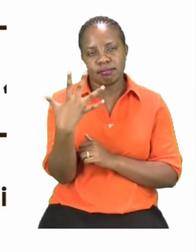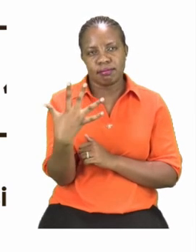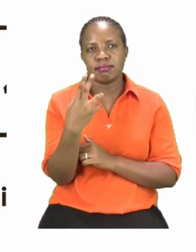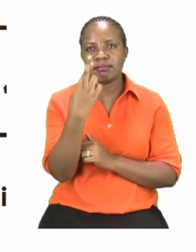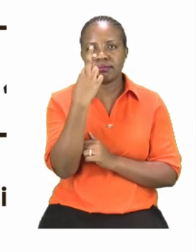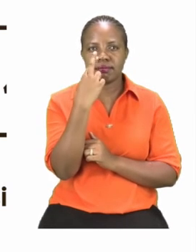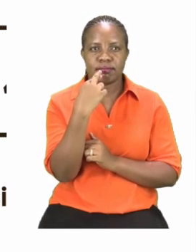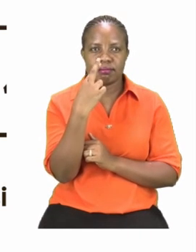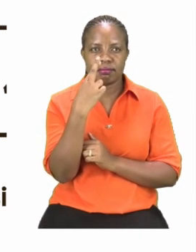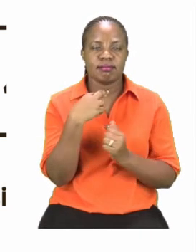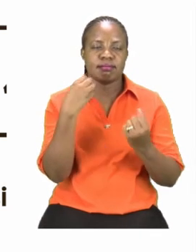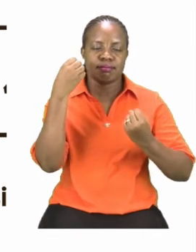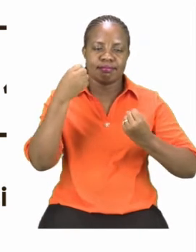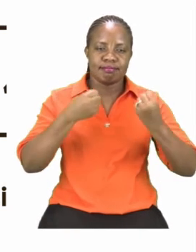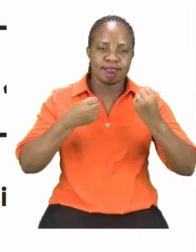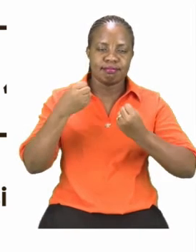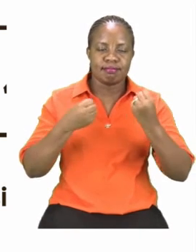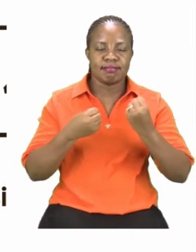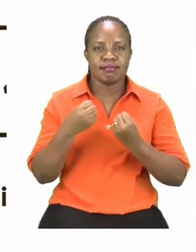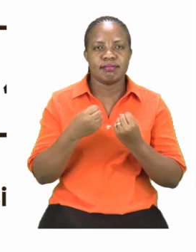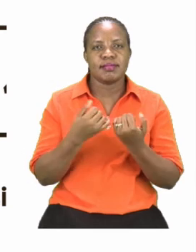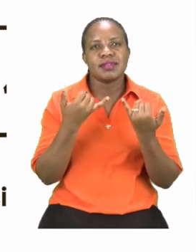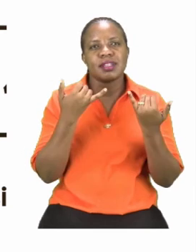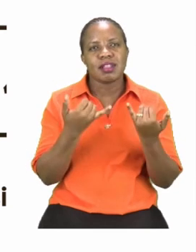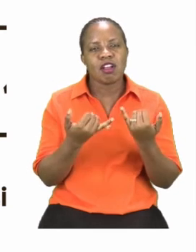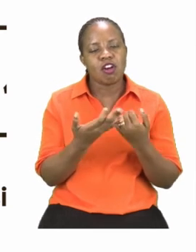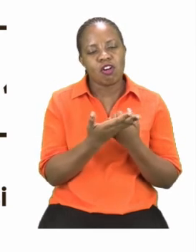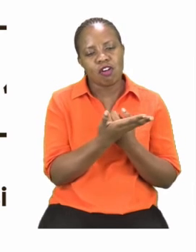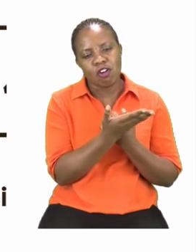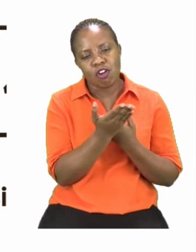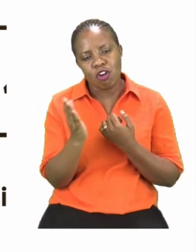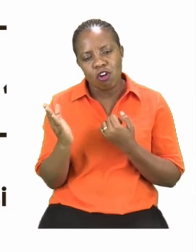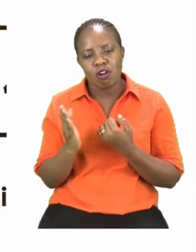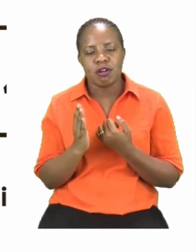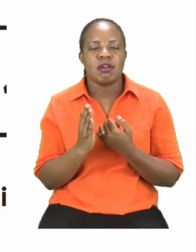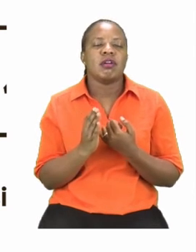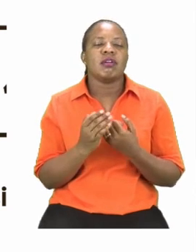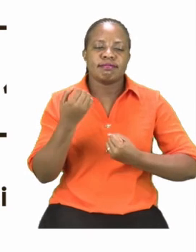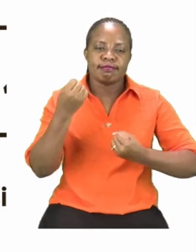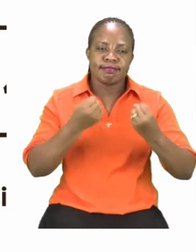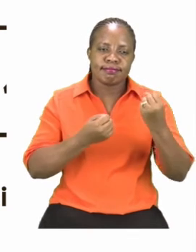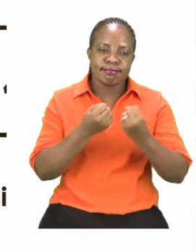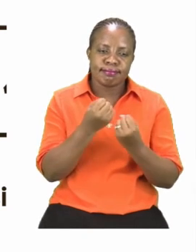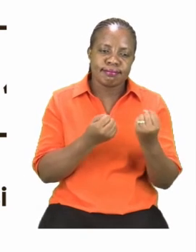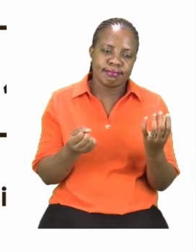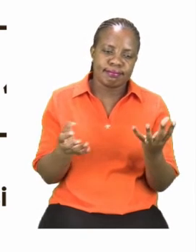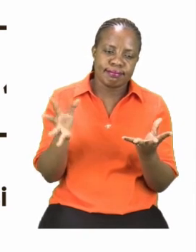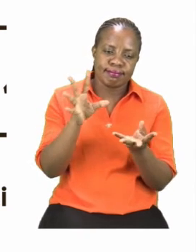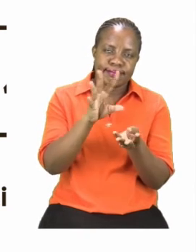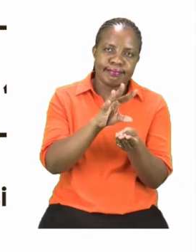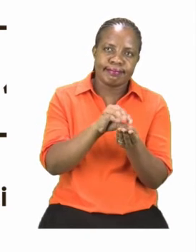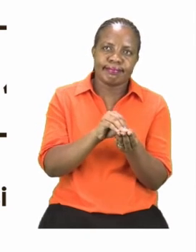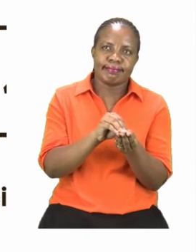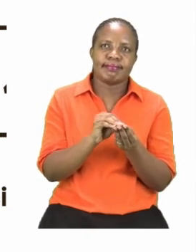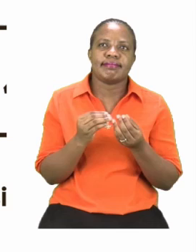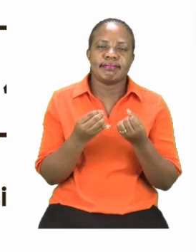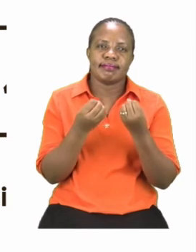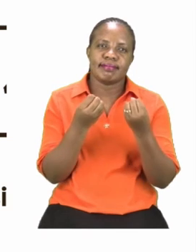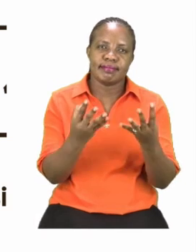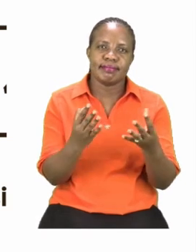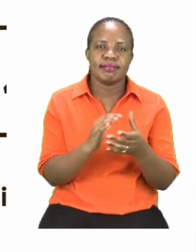number line and count on. Let's now do the next one, which says